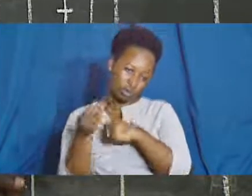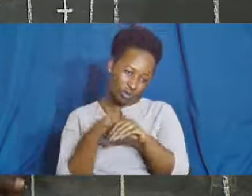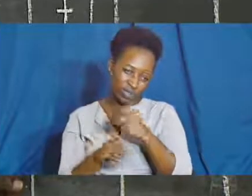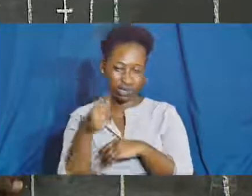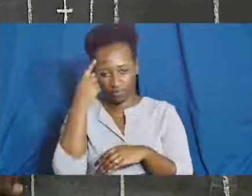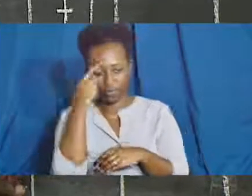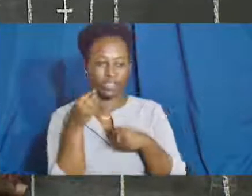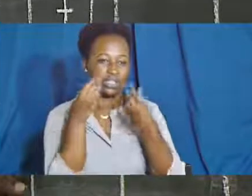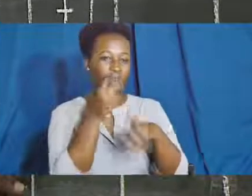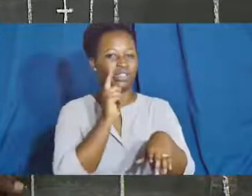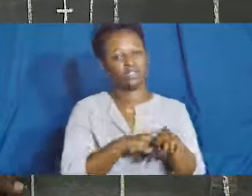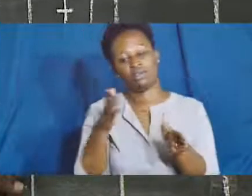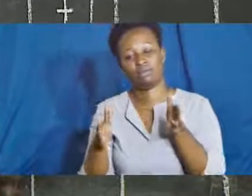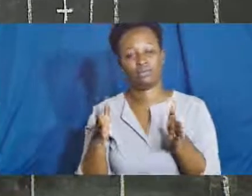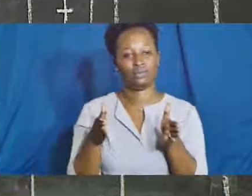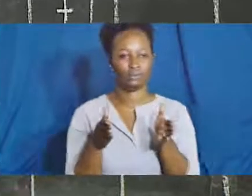given trading period.